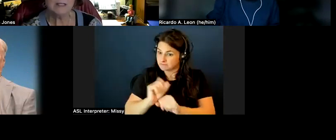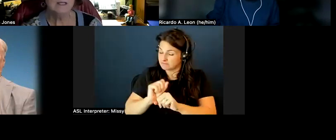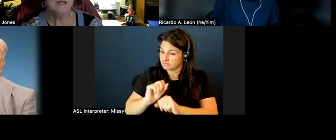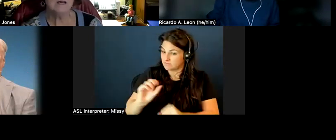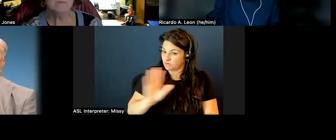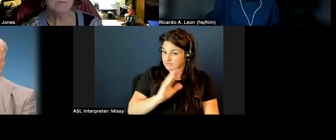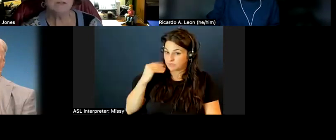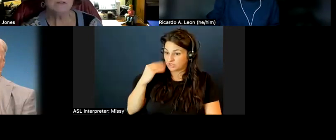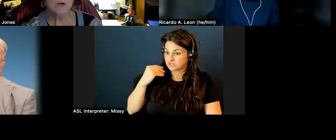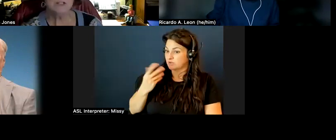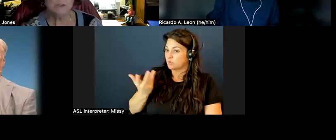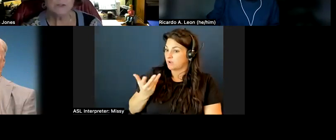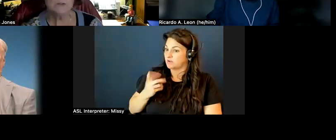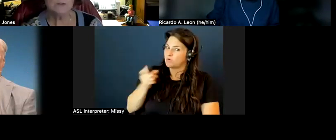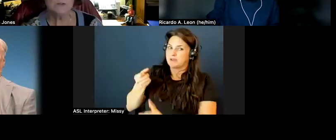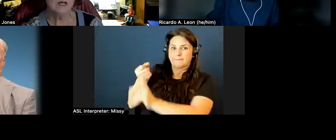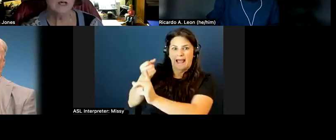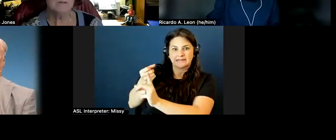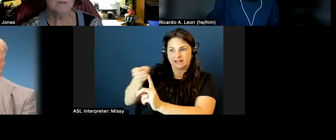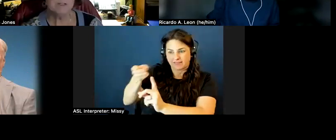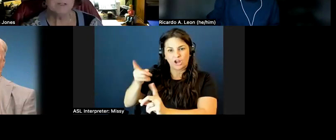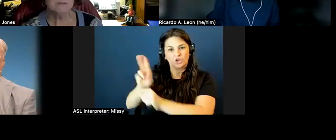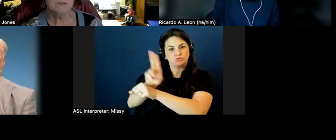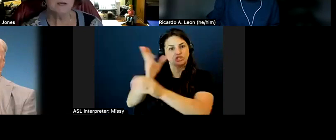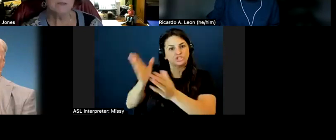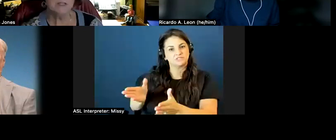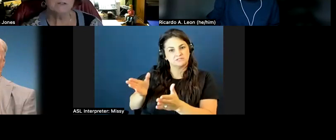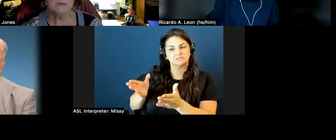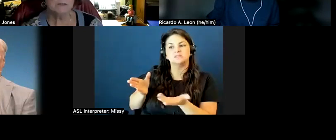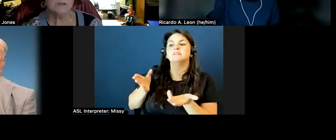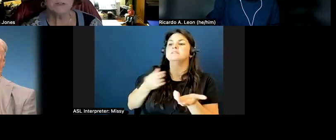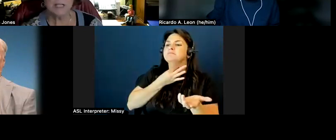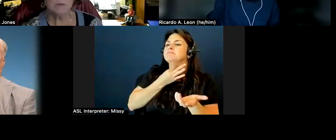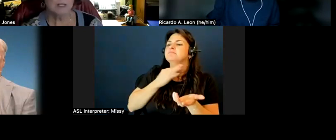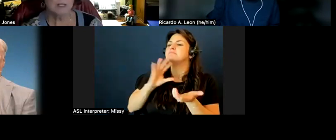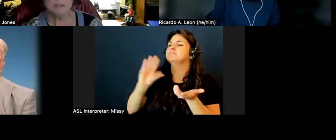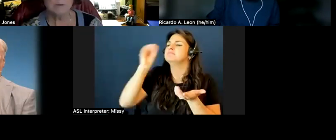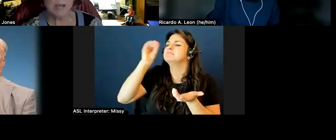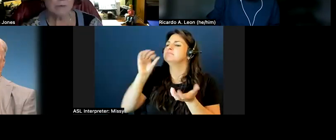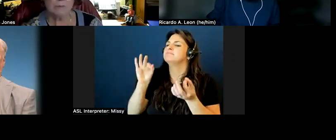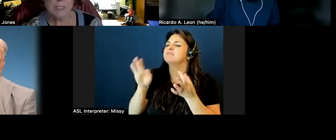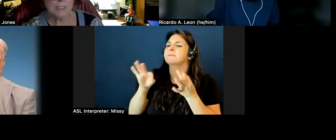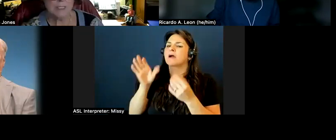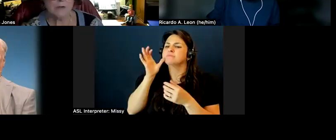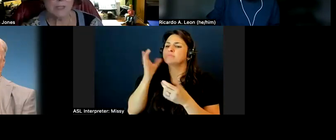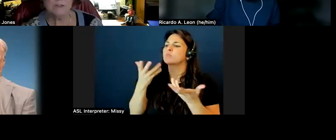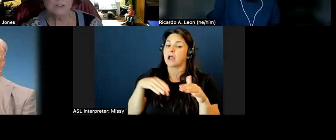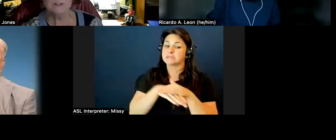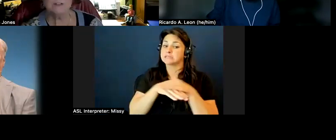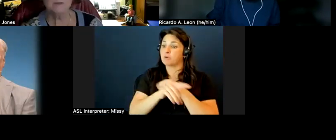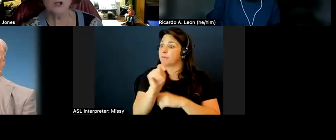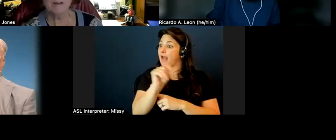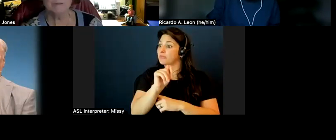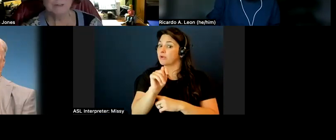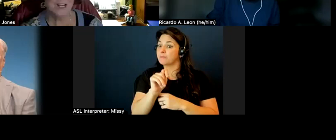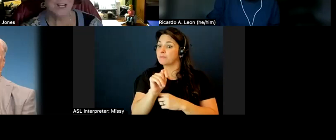design that you use, who are users of the features that you do, to understand what an accessible bathroom, that is just a